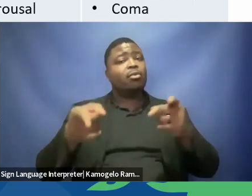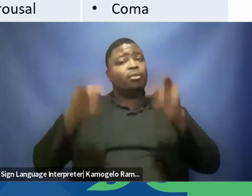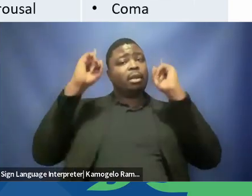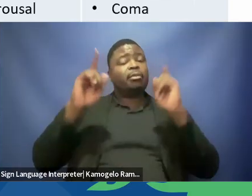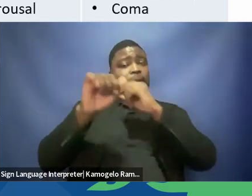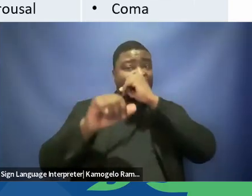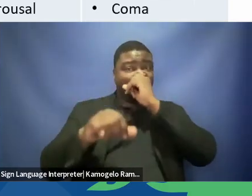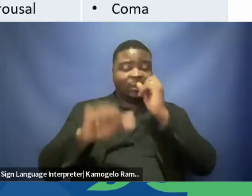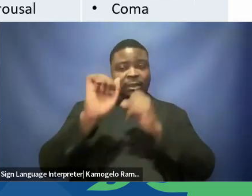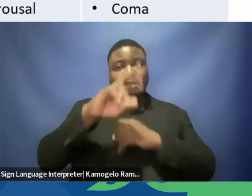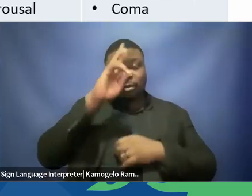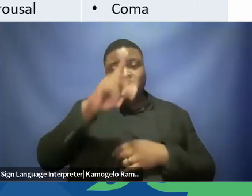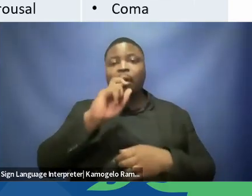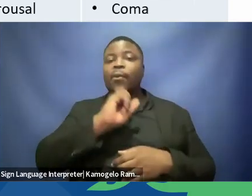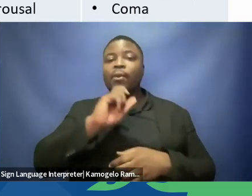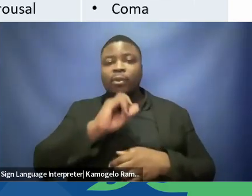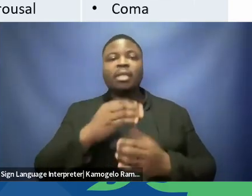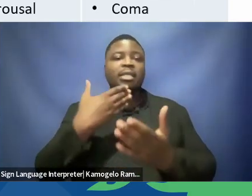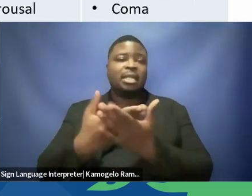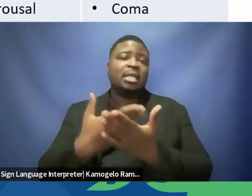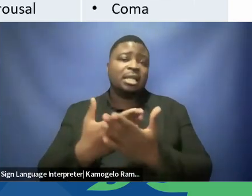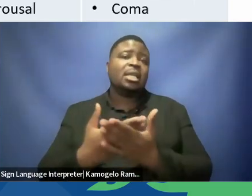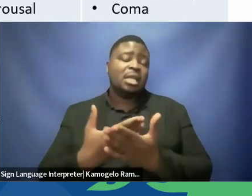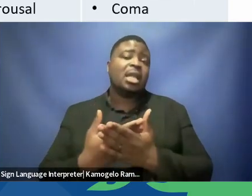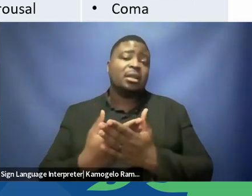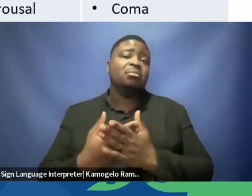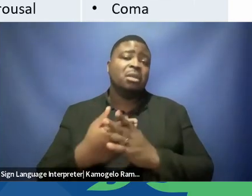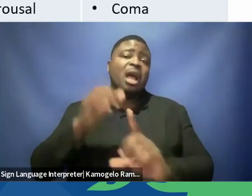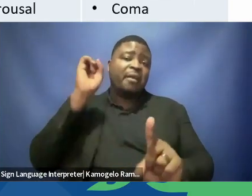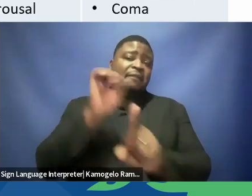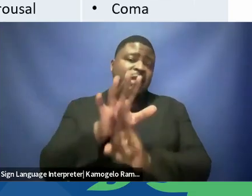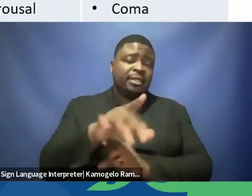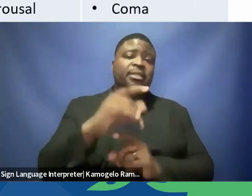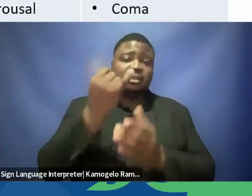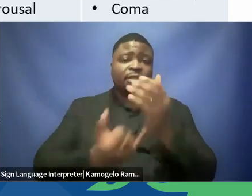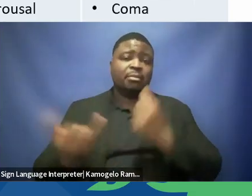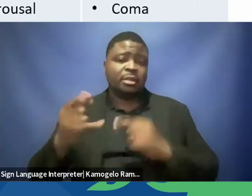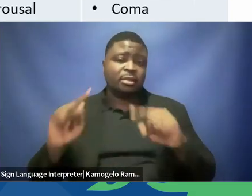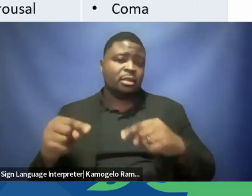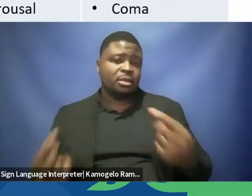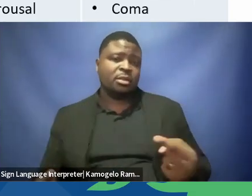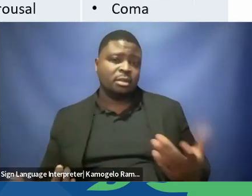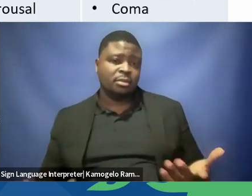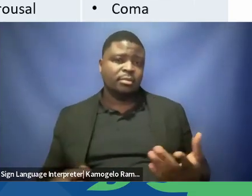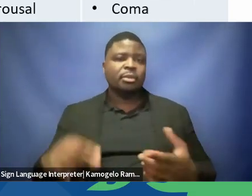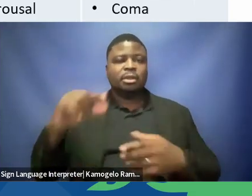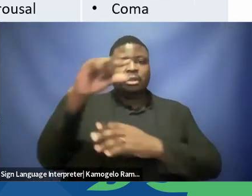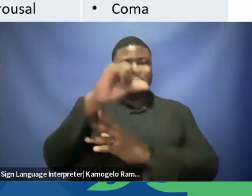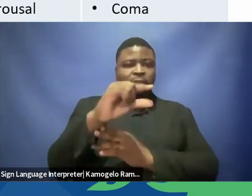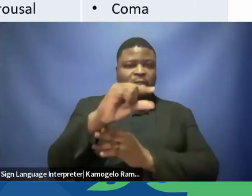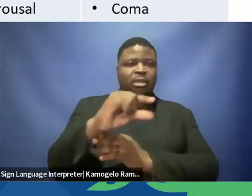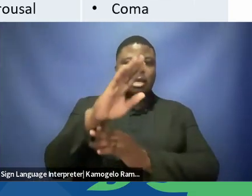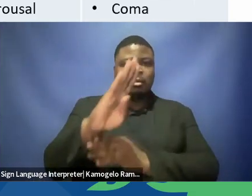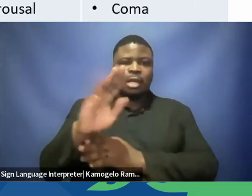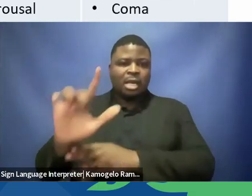usage can lead to dependency. And then GHB, GBL, commonly known as G within the community,